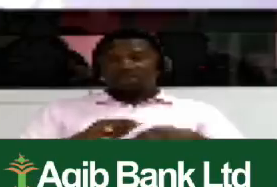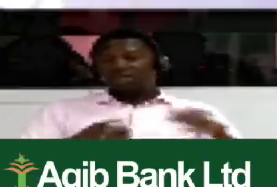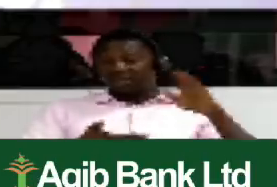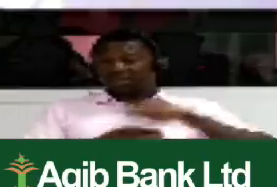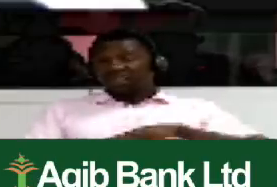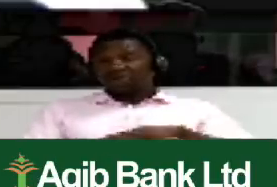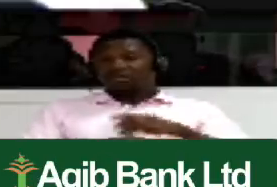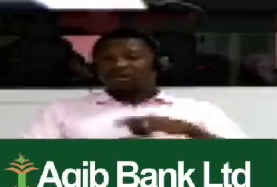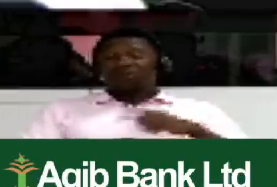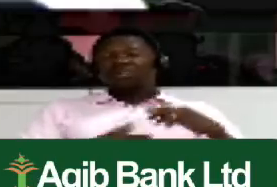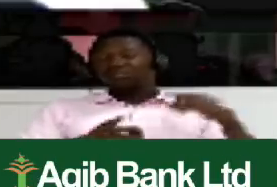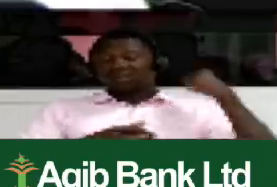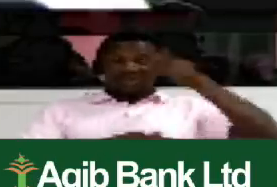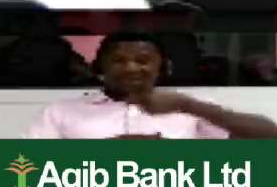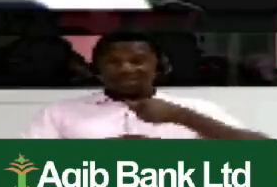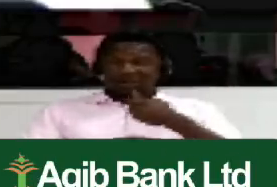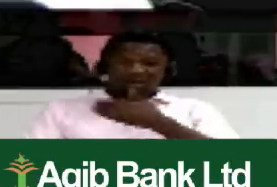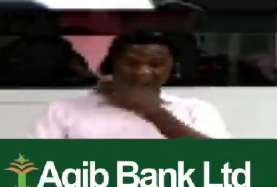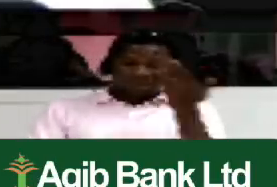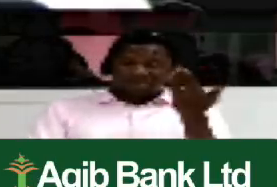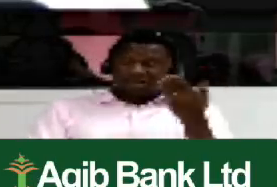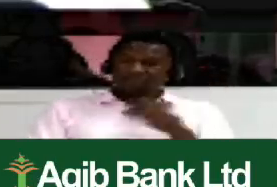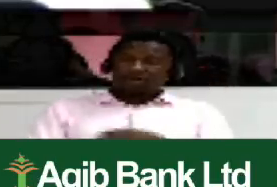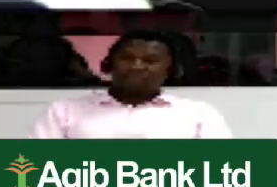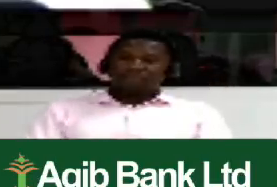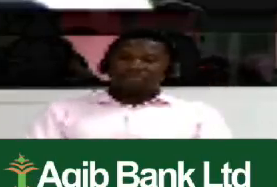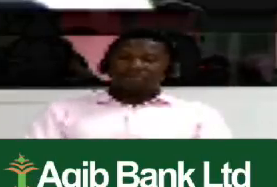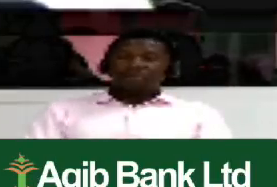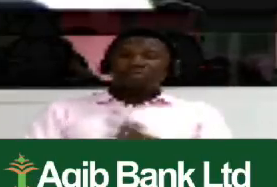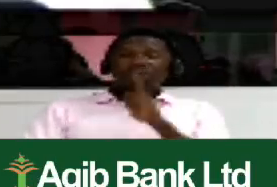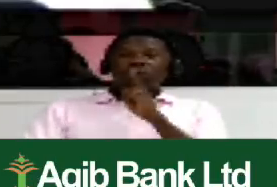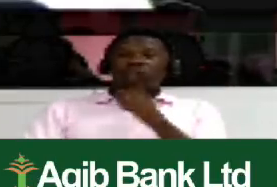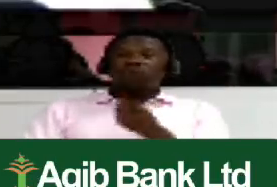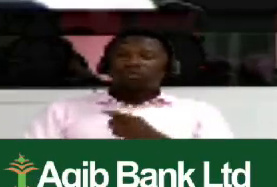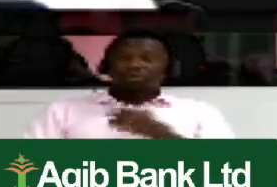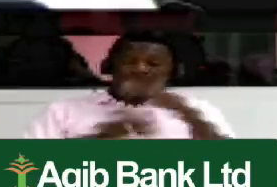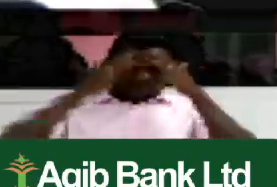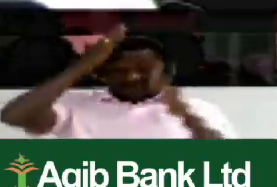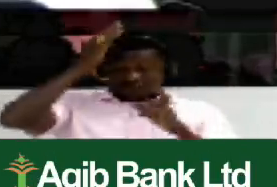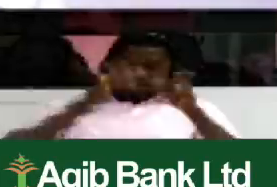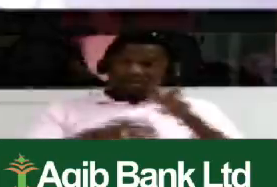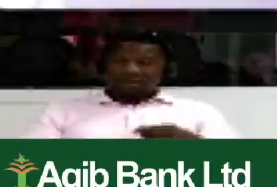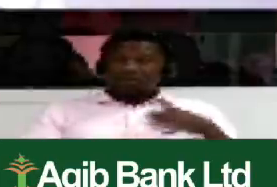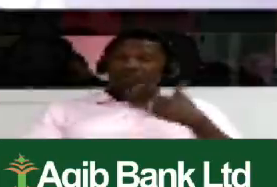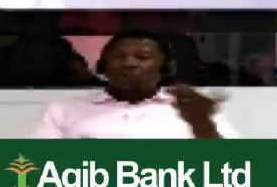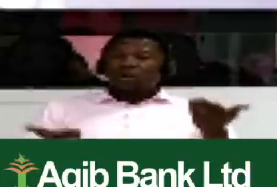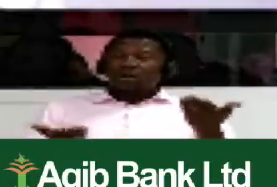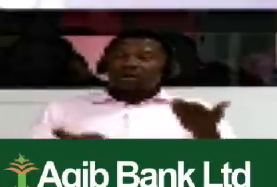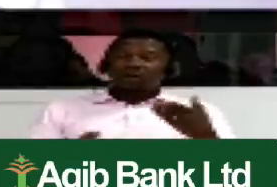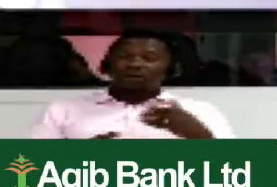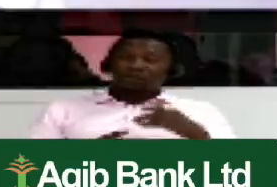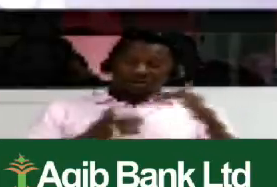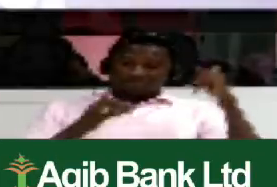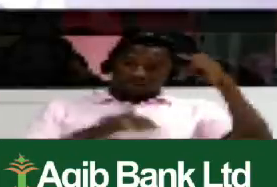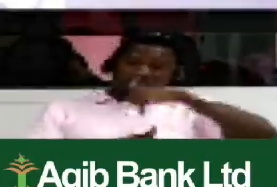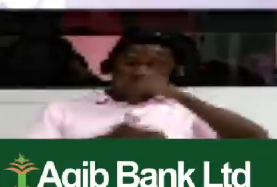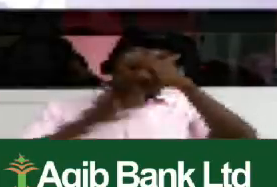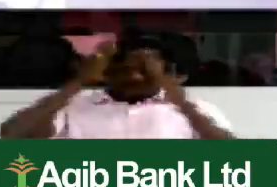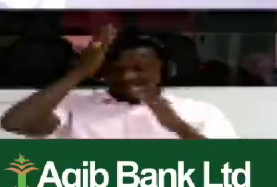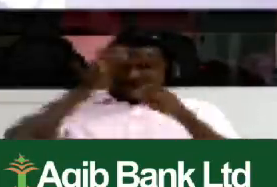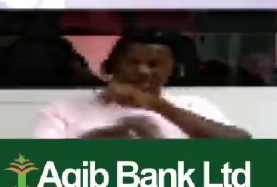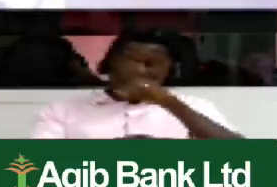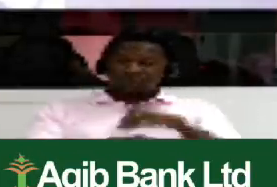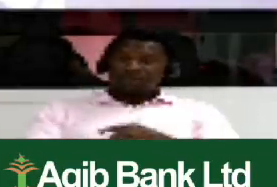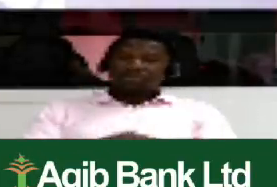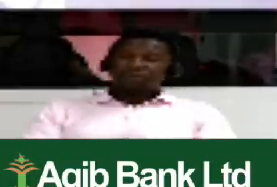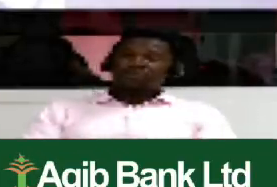They were being beaten by who? The soldiers. At Unum Barracks? Exactly. How did you find out about this